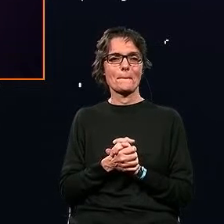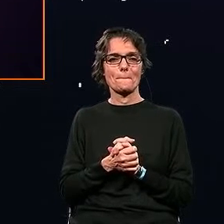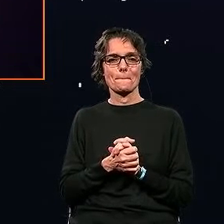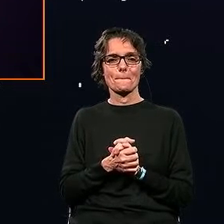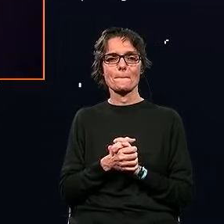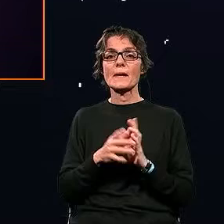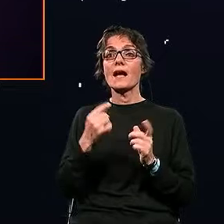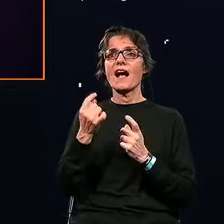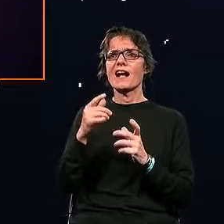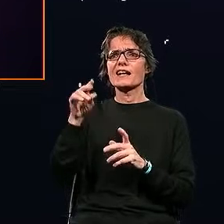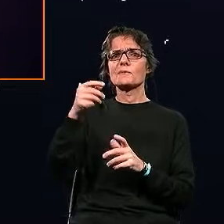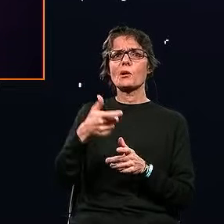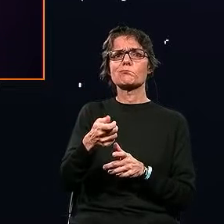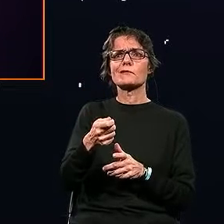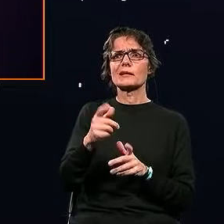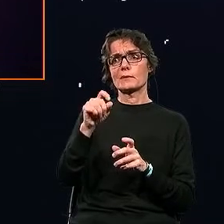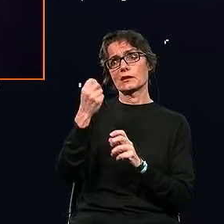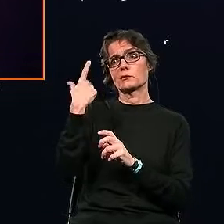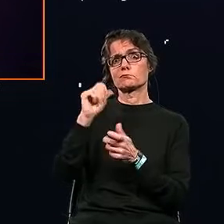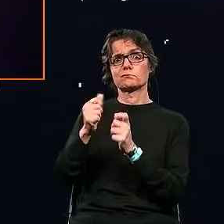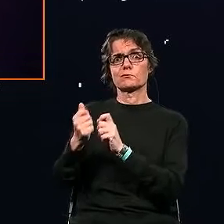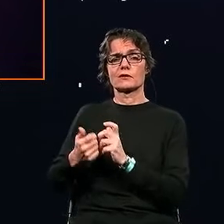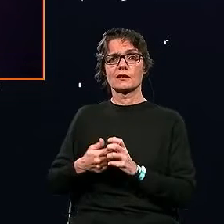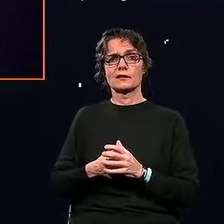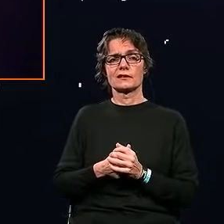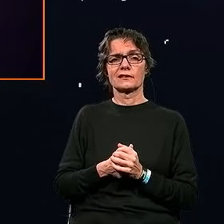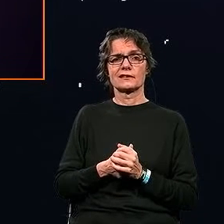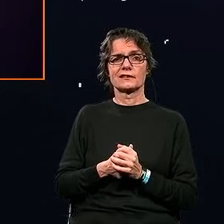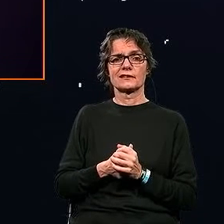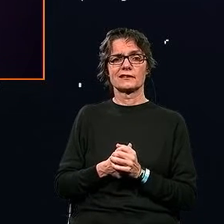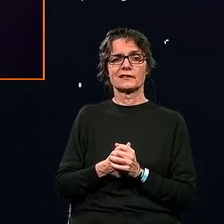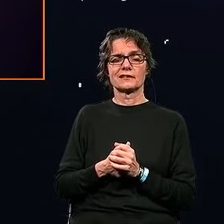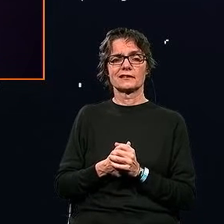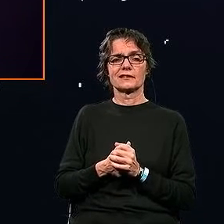Can somebody bring me a clicker so we can have some slides?